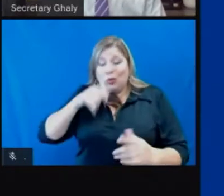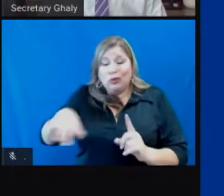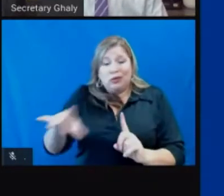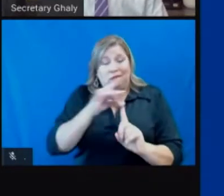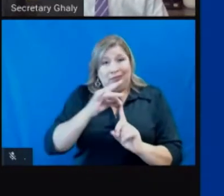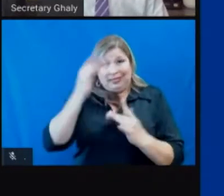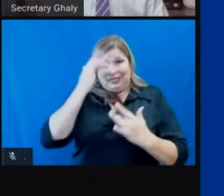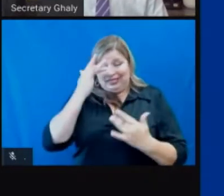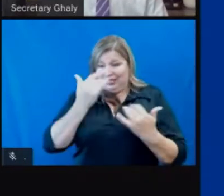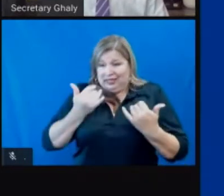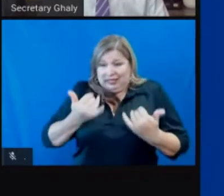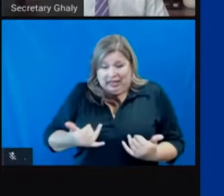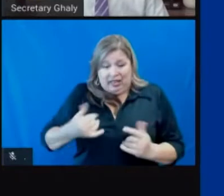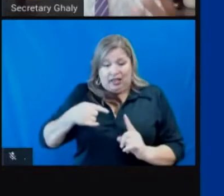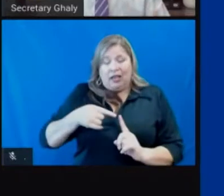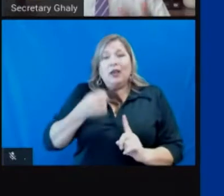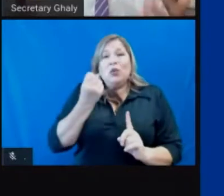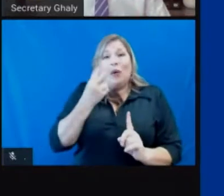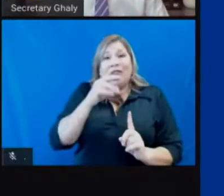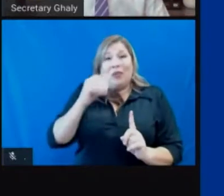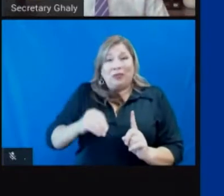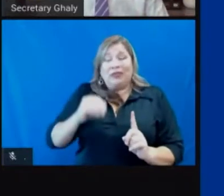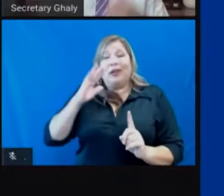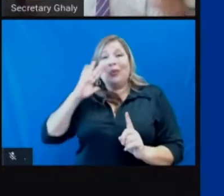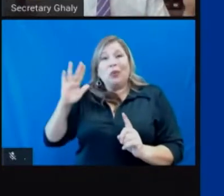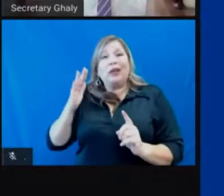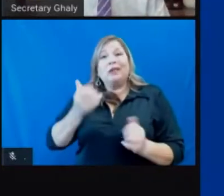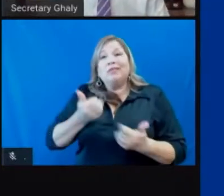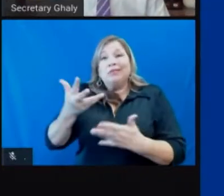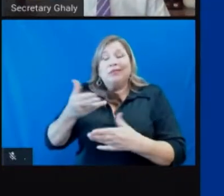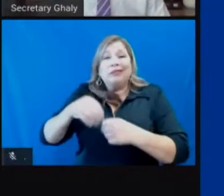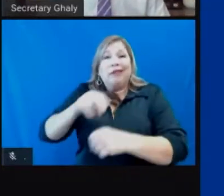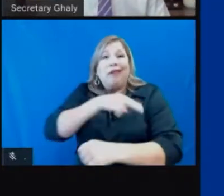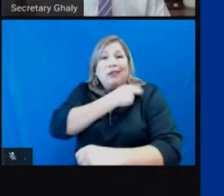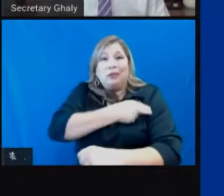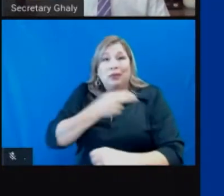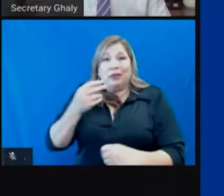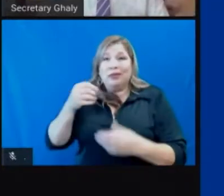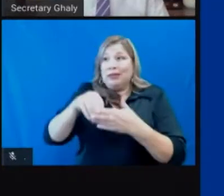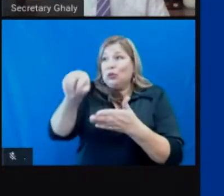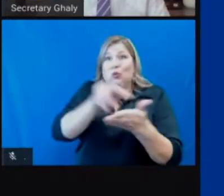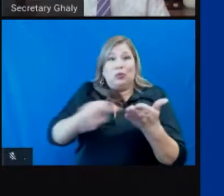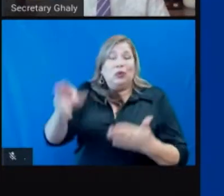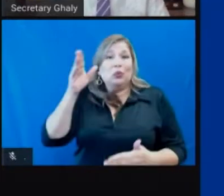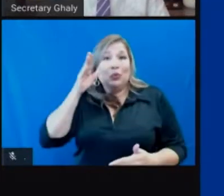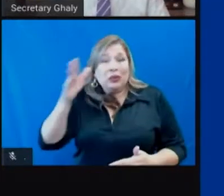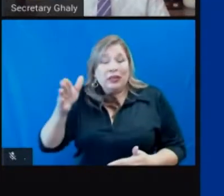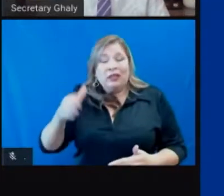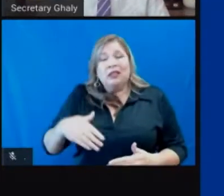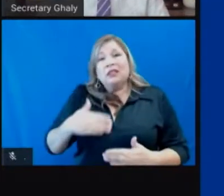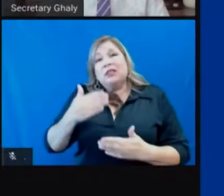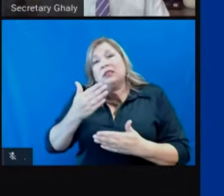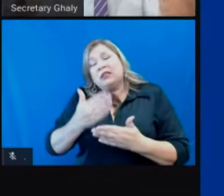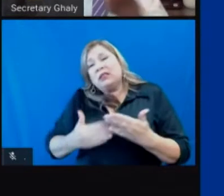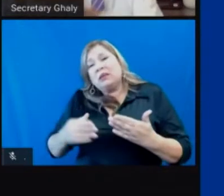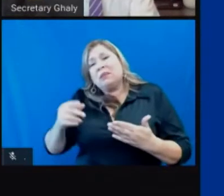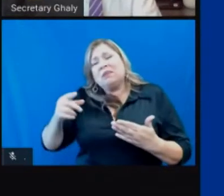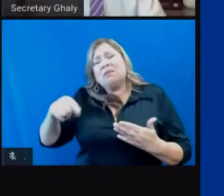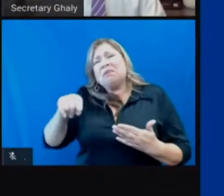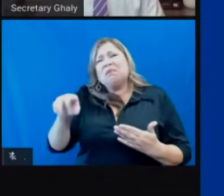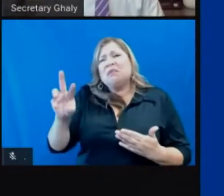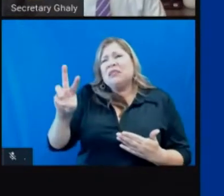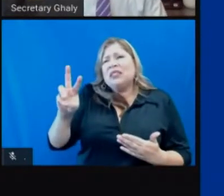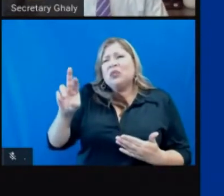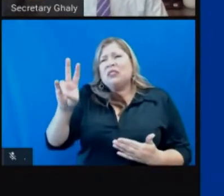to 3 weeks. Since early July, we've been tracking this, and although in some parts of the states it's as low as 6 or 7%,